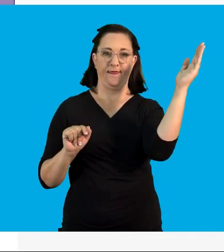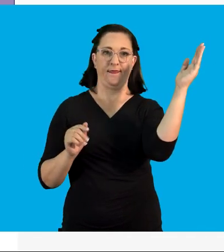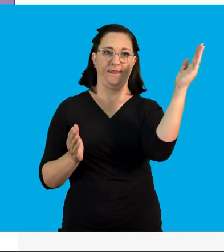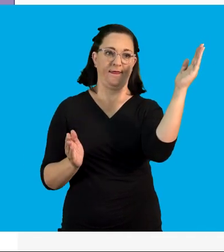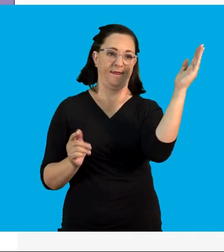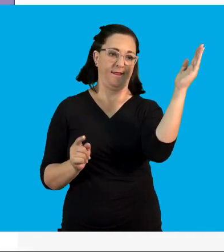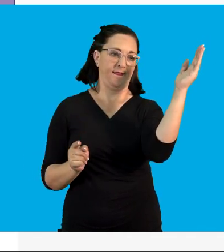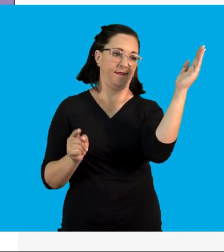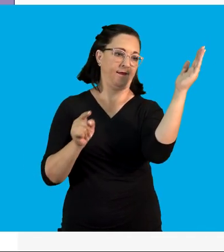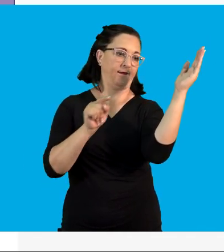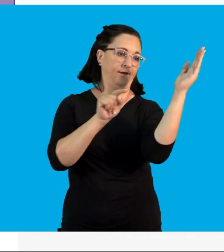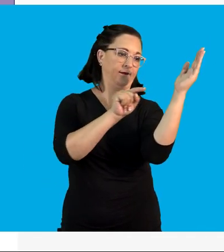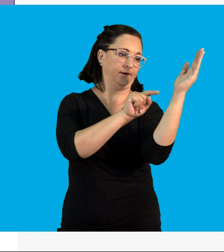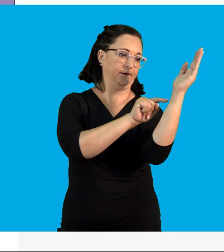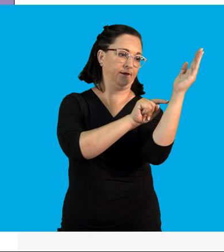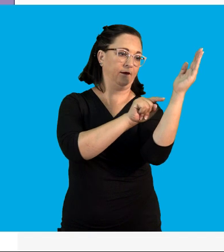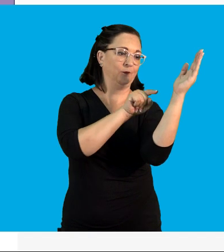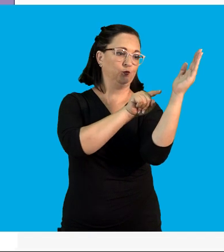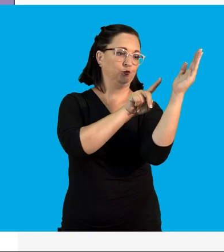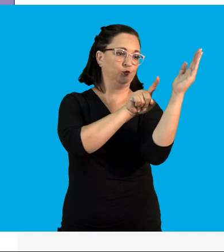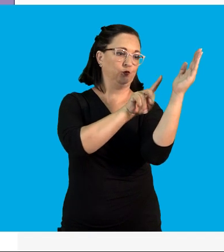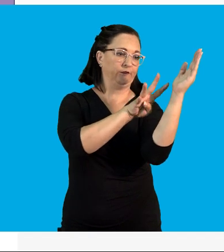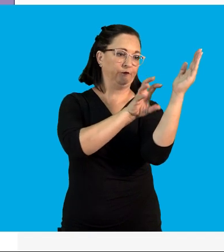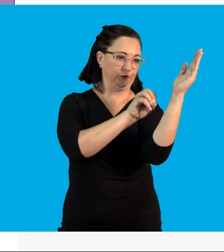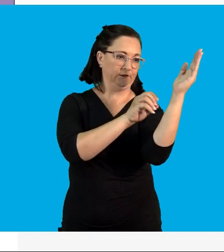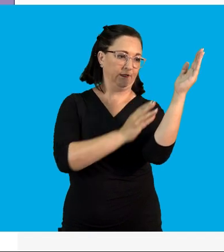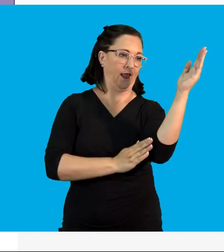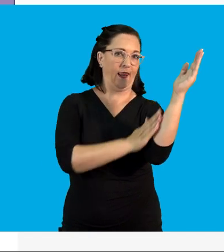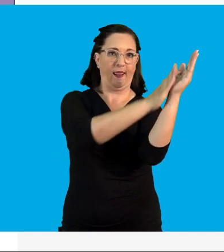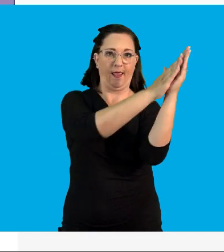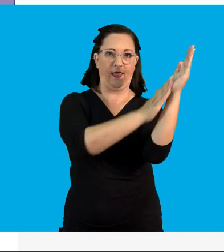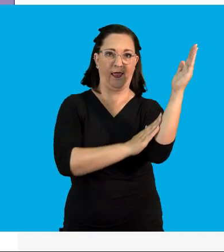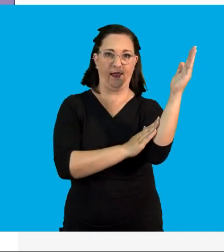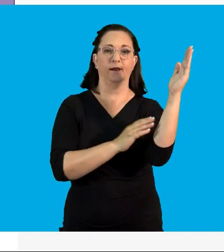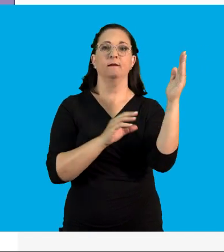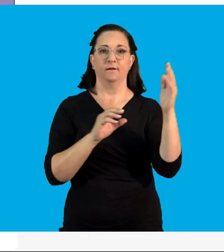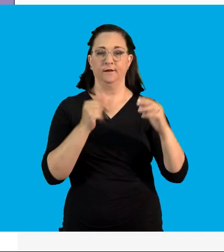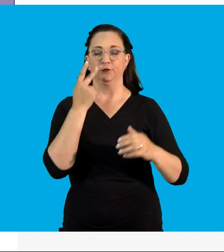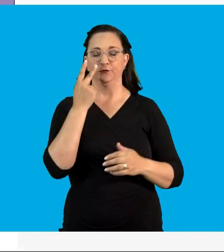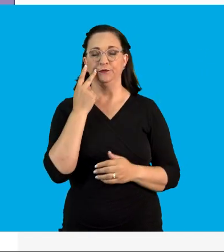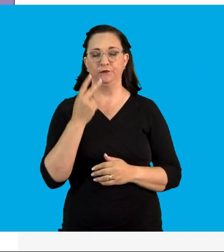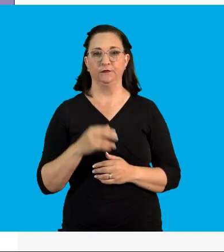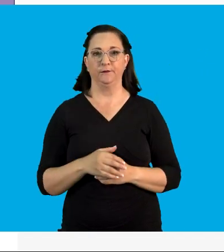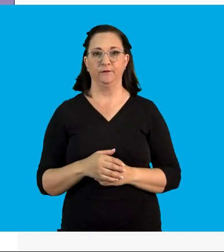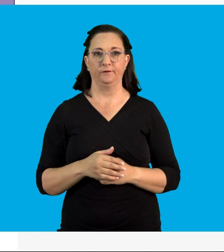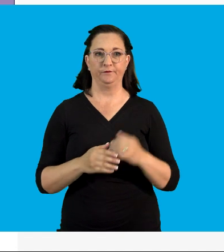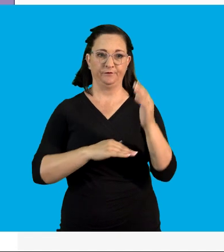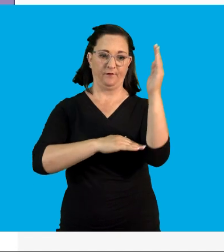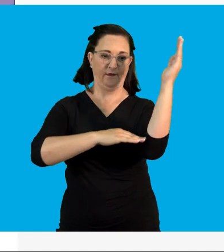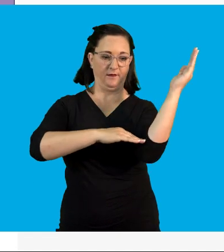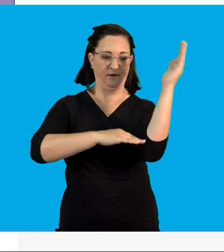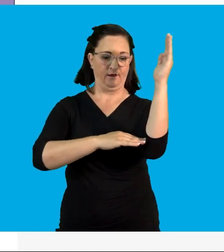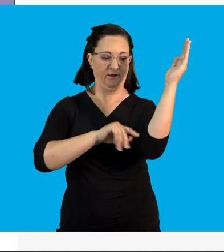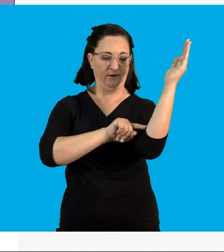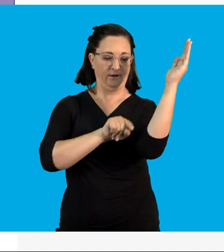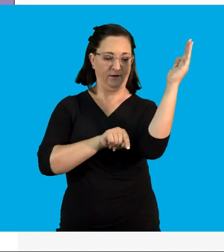and then we move to 140. That is where the line is. that is how wide our angle is. So it reads for